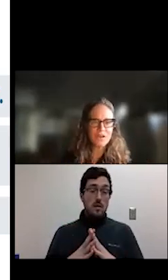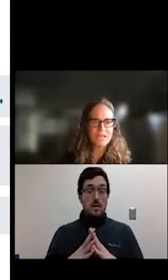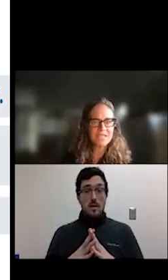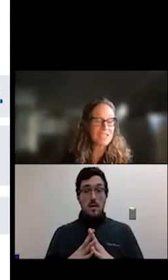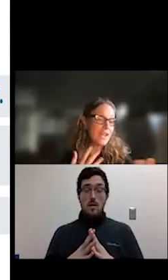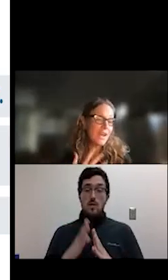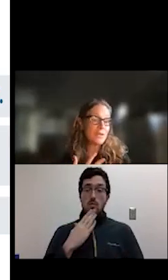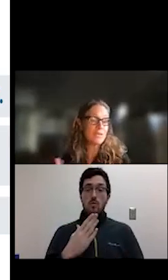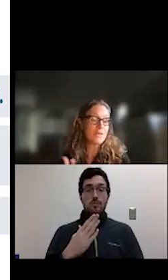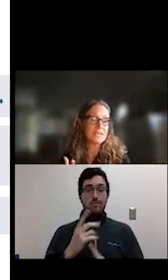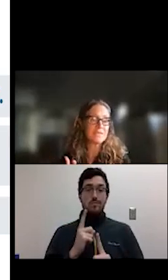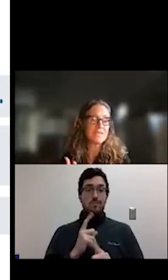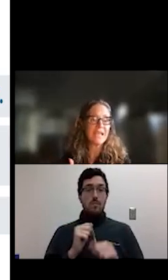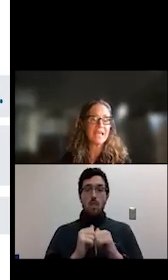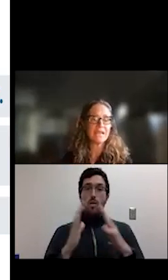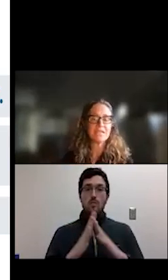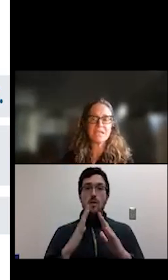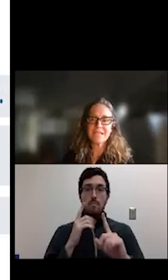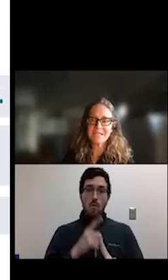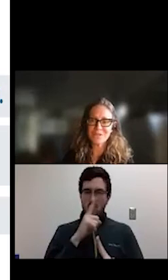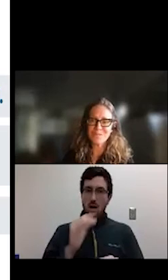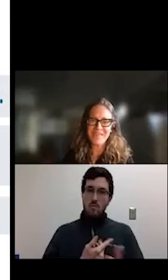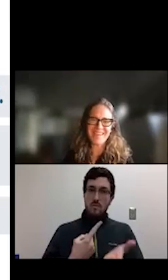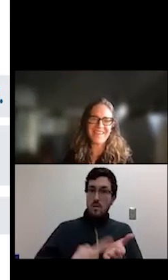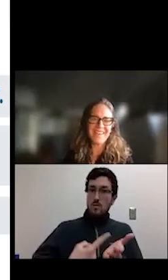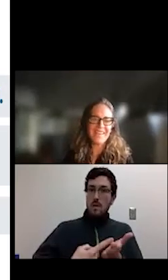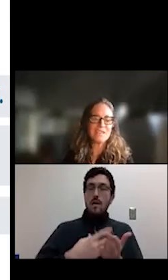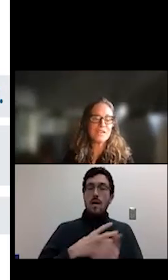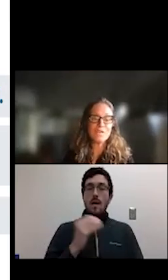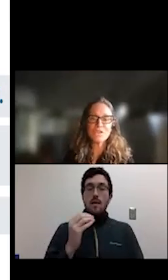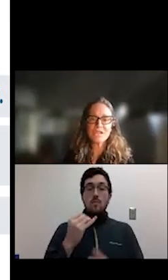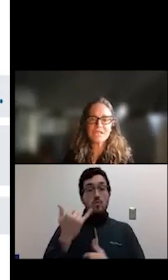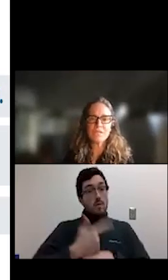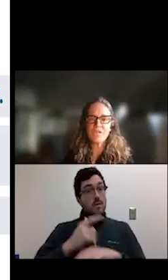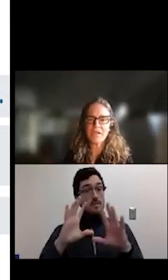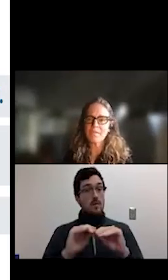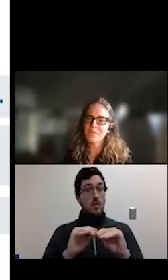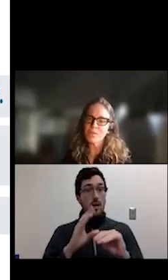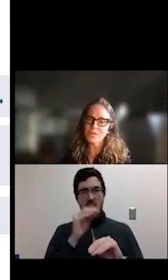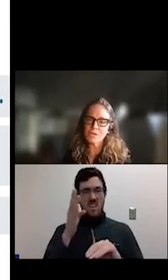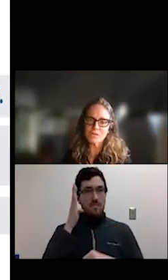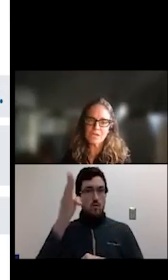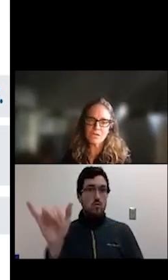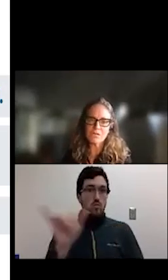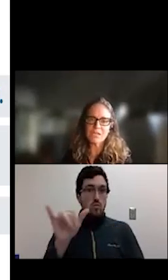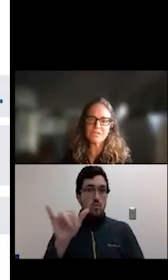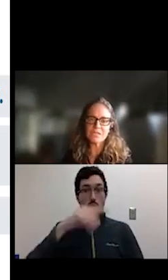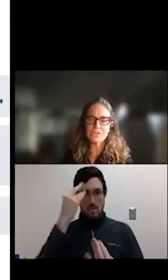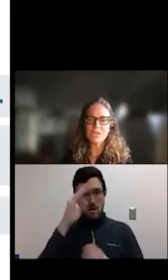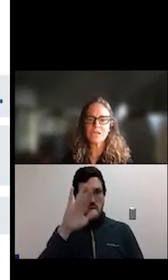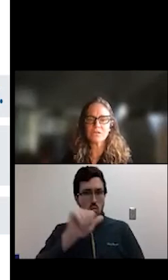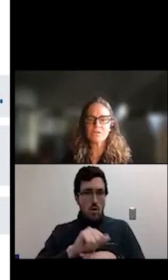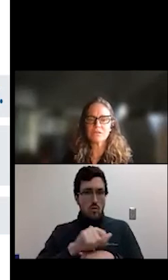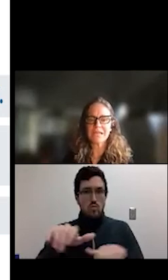launching point for a discussion, not only for the rest of today's session, but then into the future as you all think about the work that you're doing in your